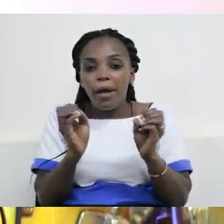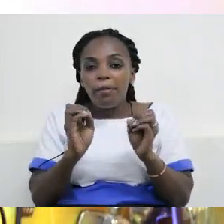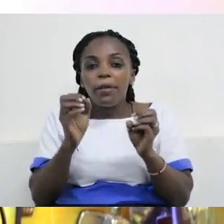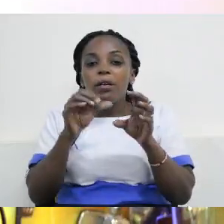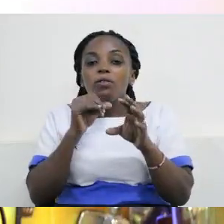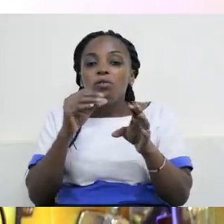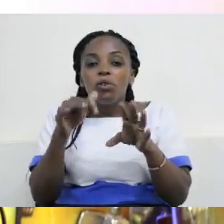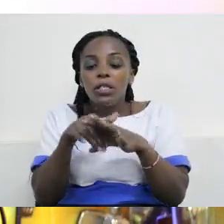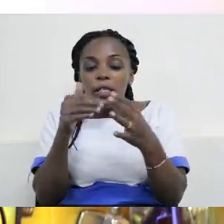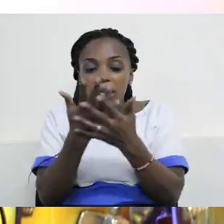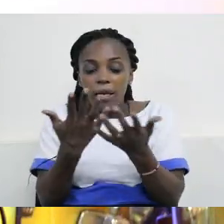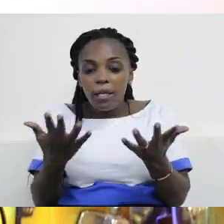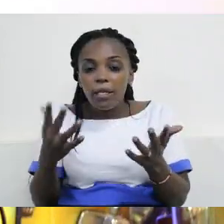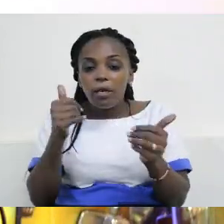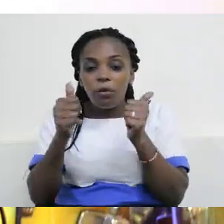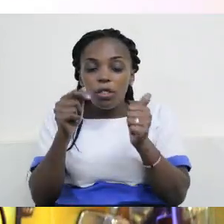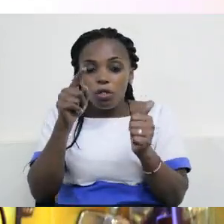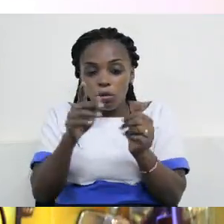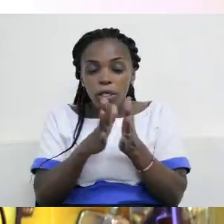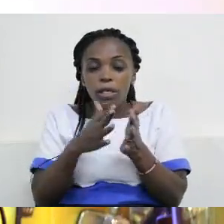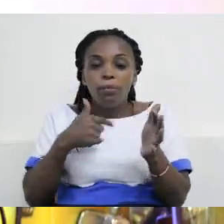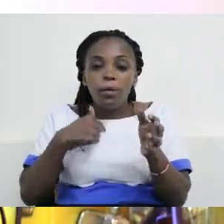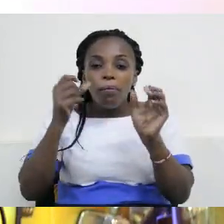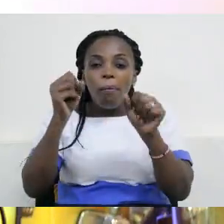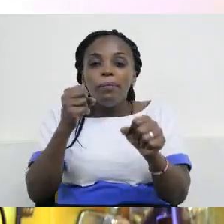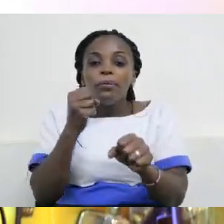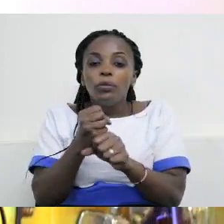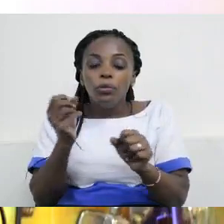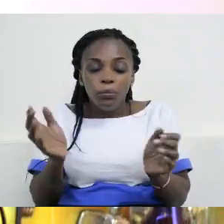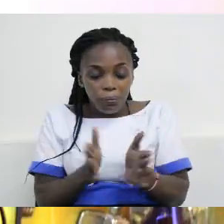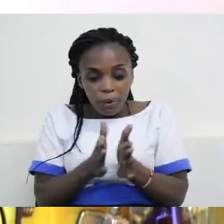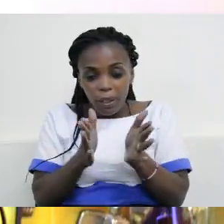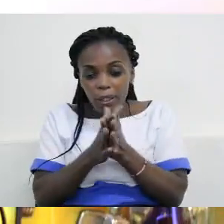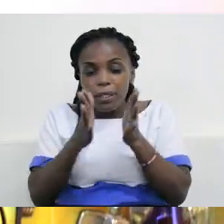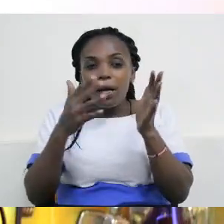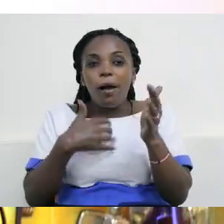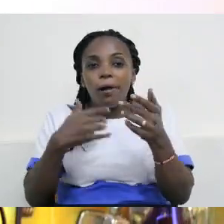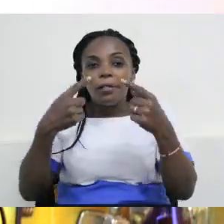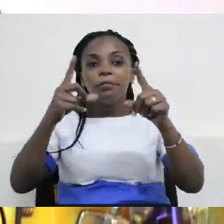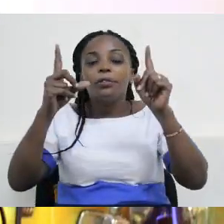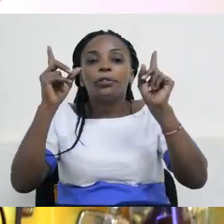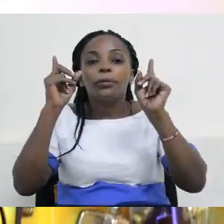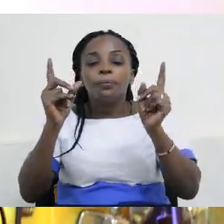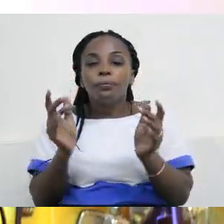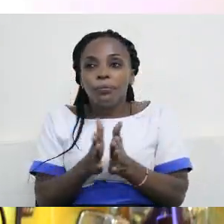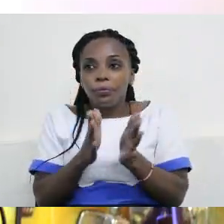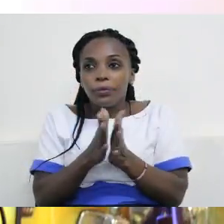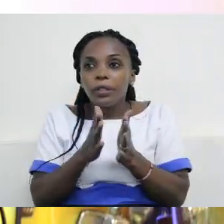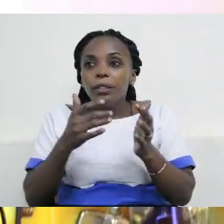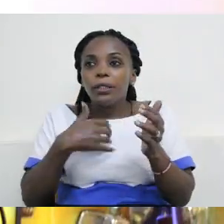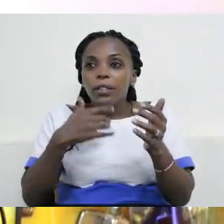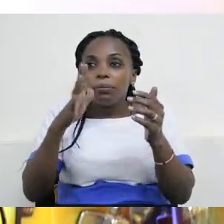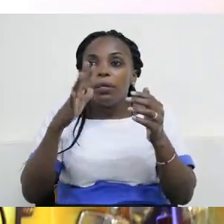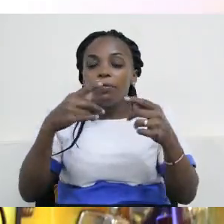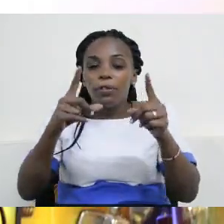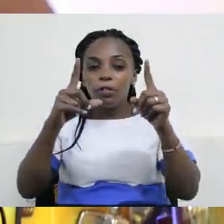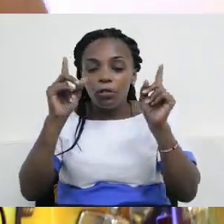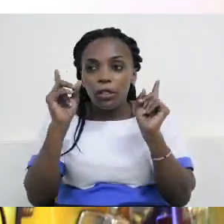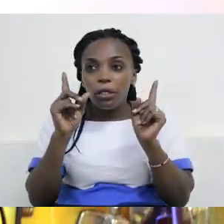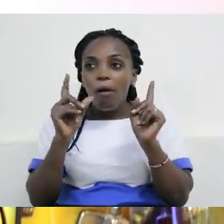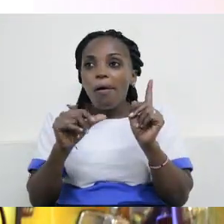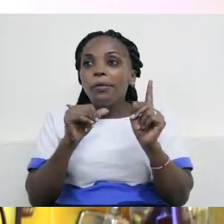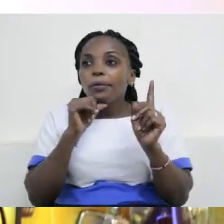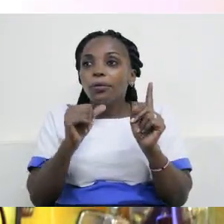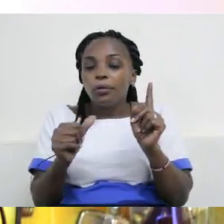in anything that you and I can do. Praise has the victory. Praise has the victory. It